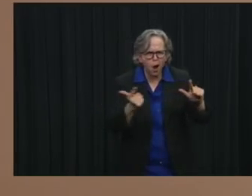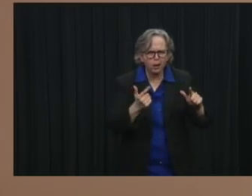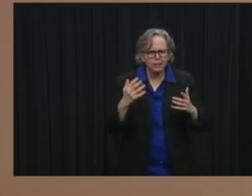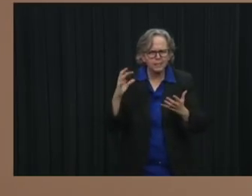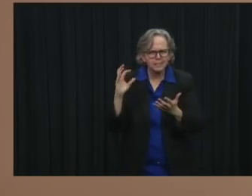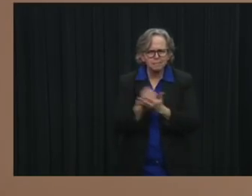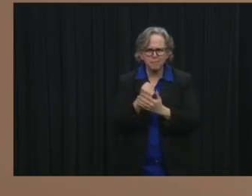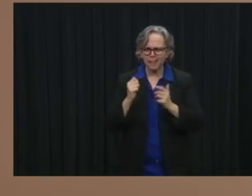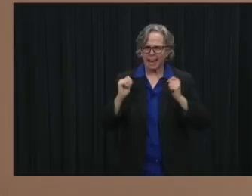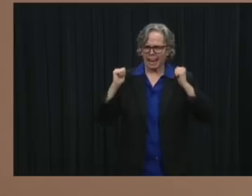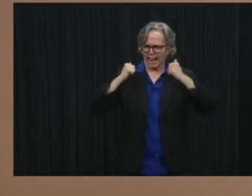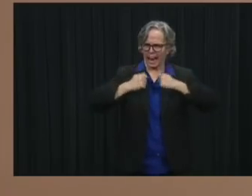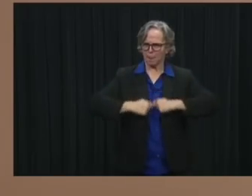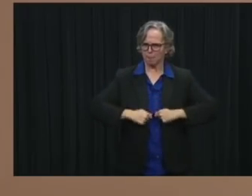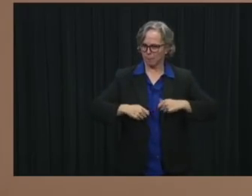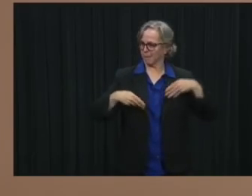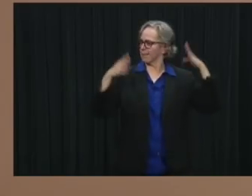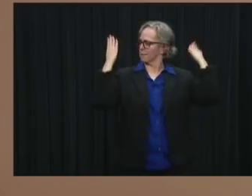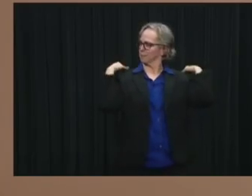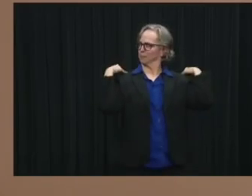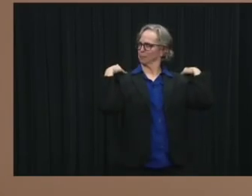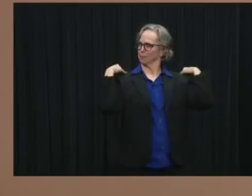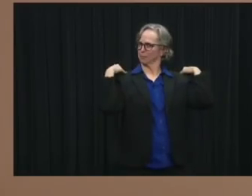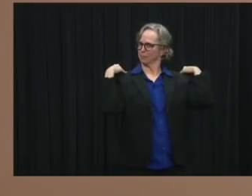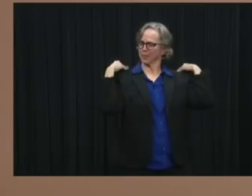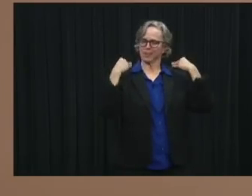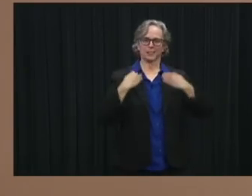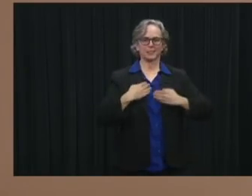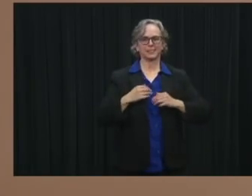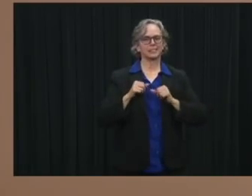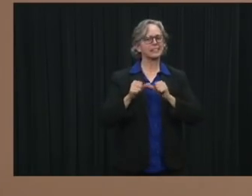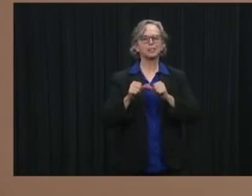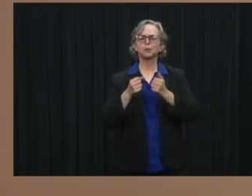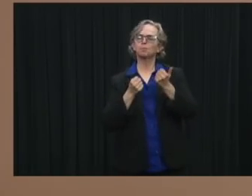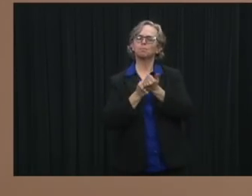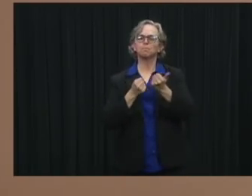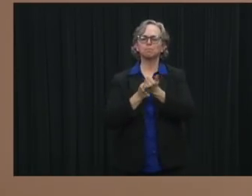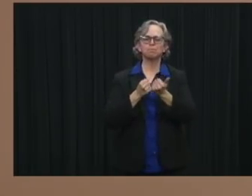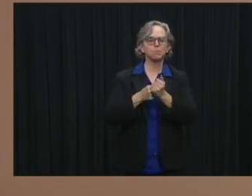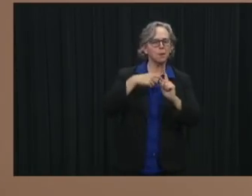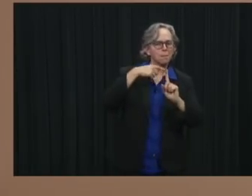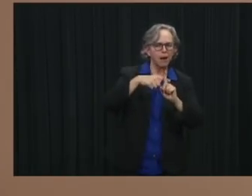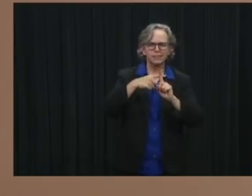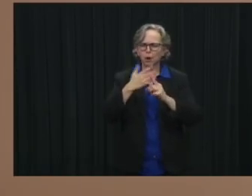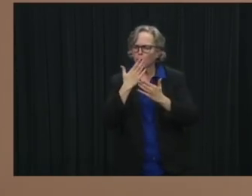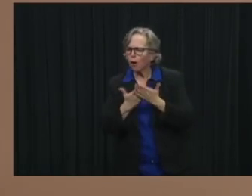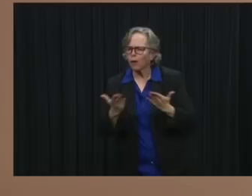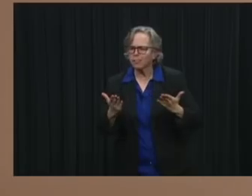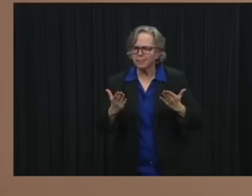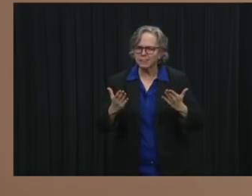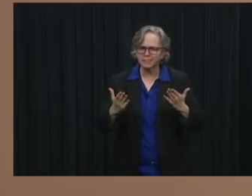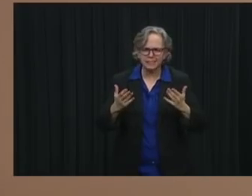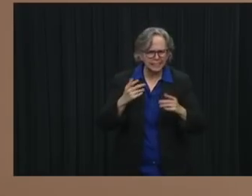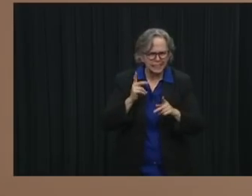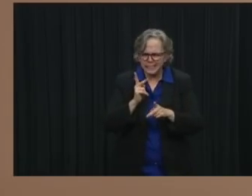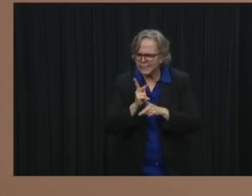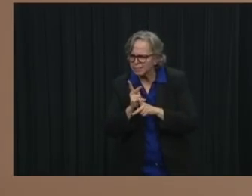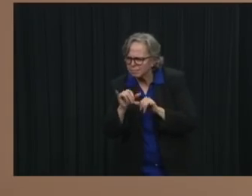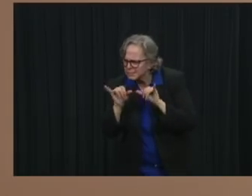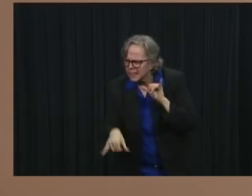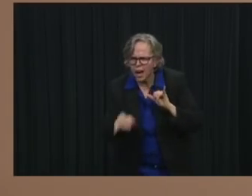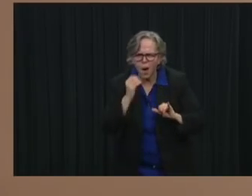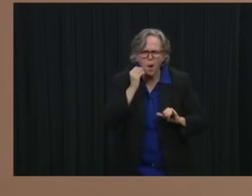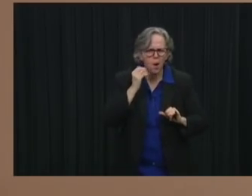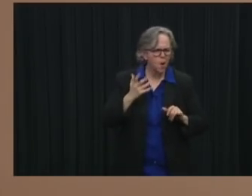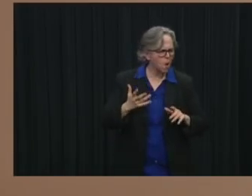cape, keep being a force for good, and keep staying home, spreading the word, and doing the good acts